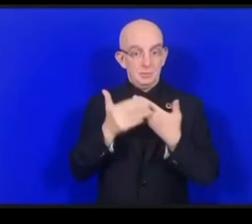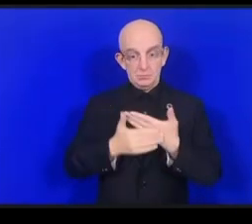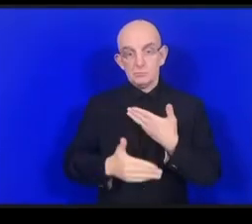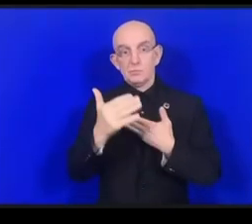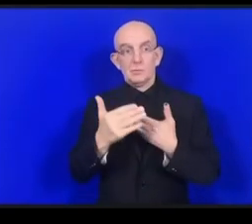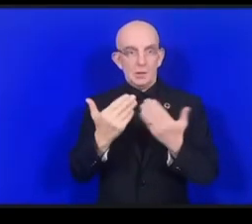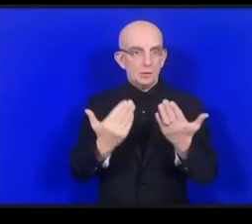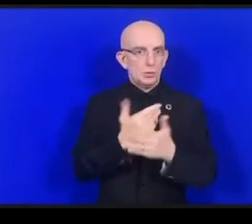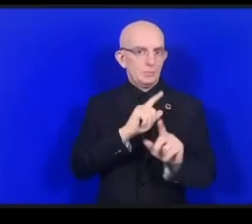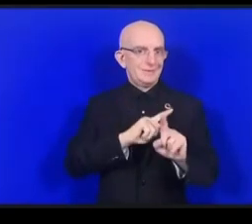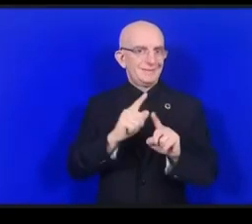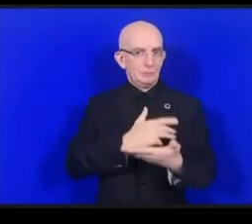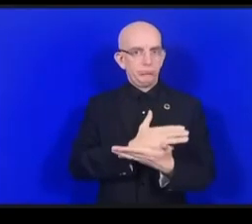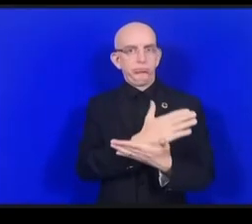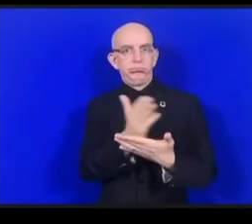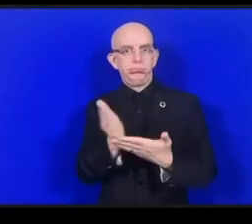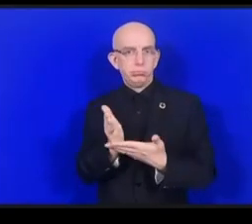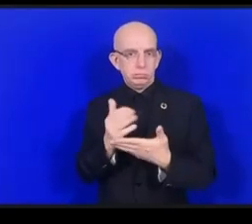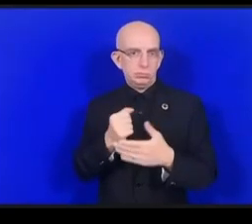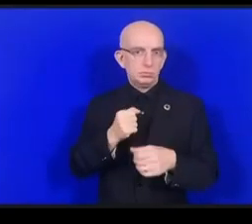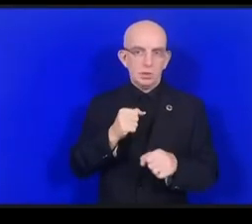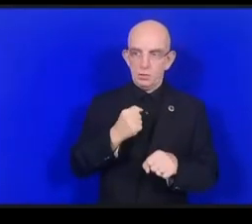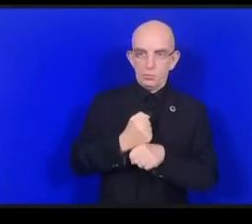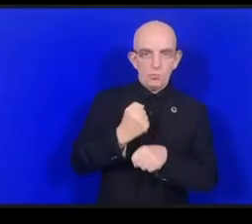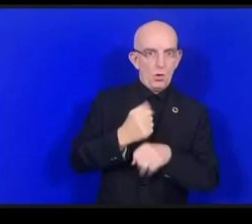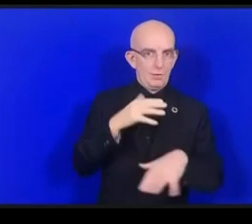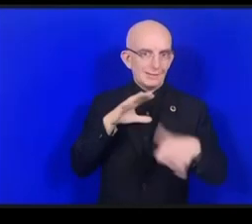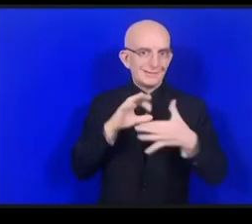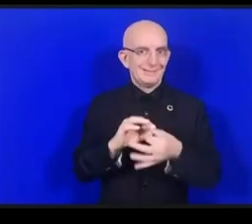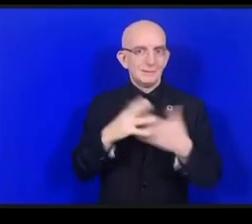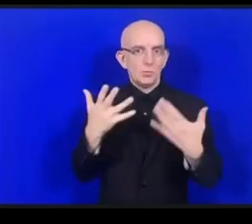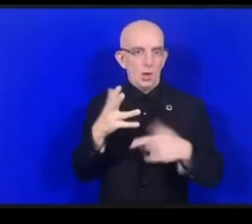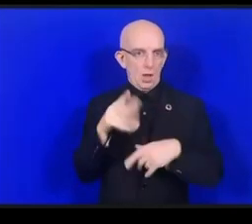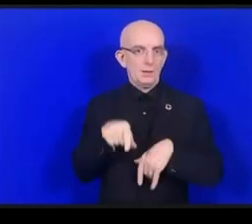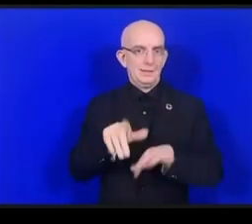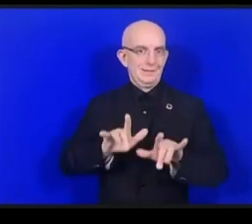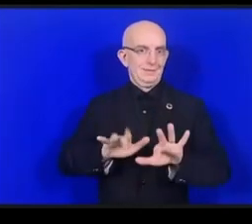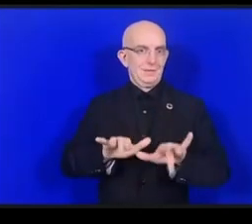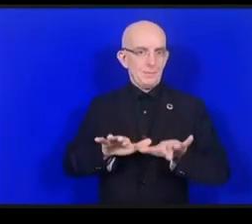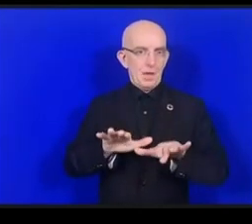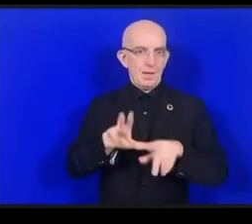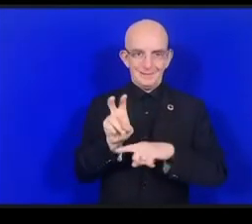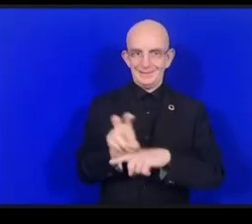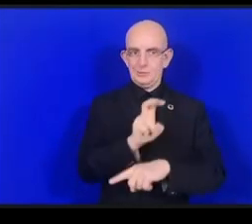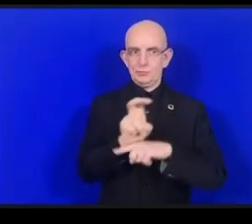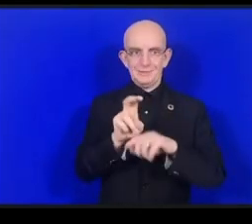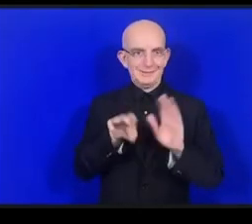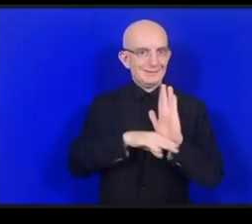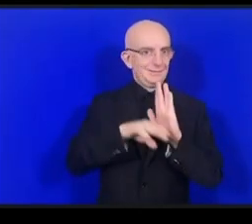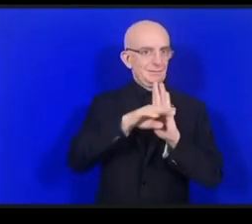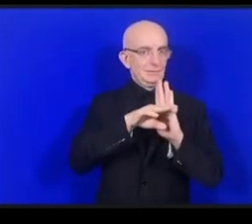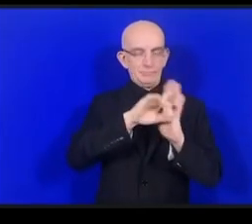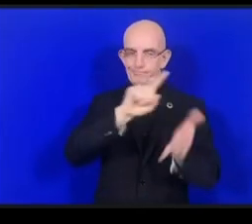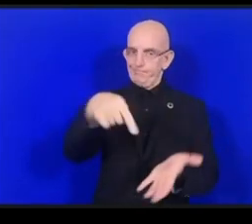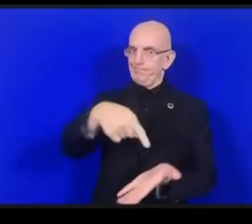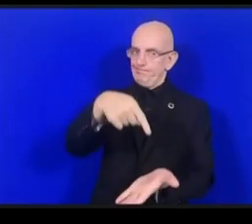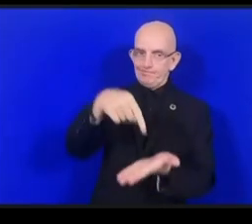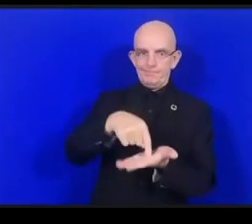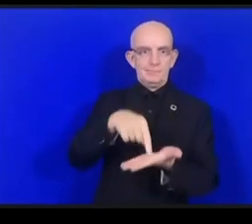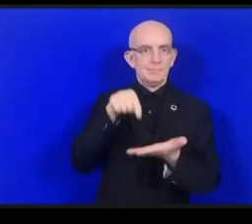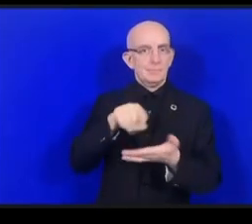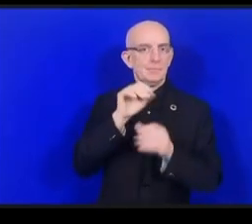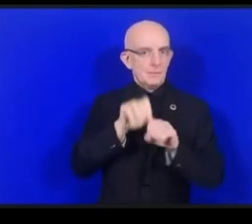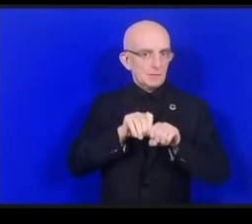to greater security and safety online. And of course, this intersects with the whole